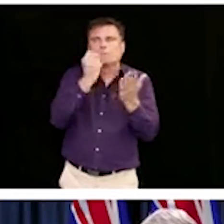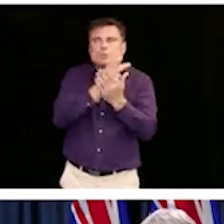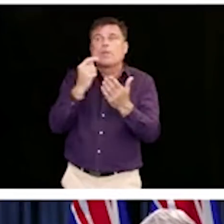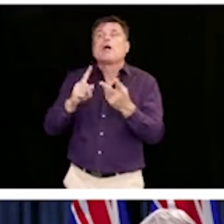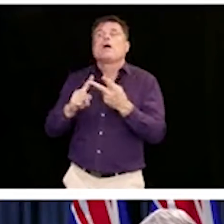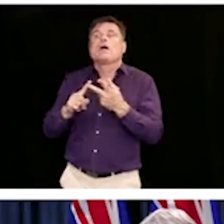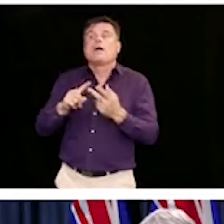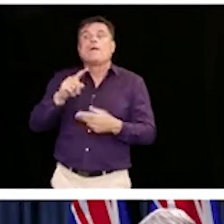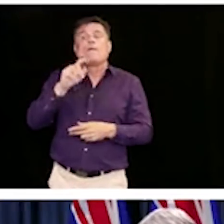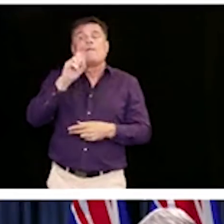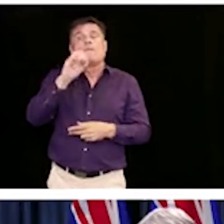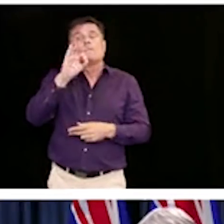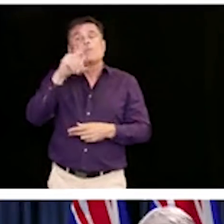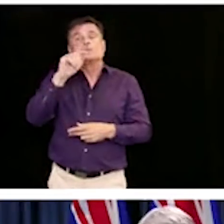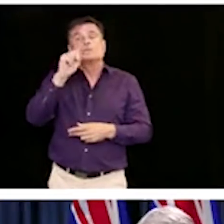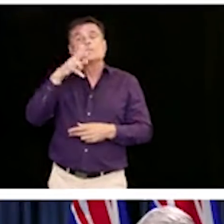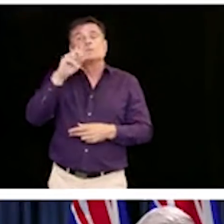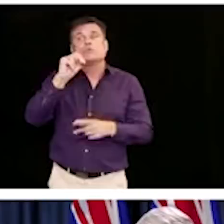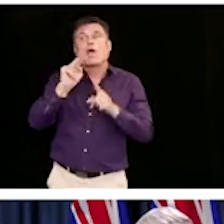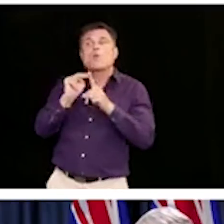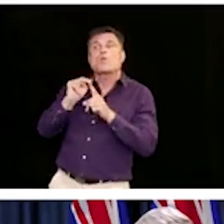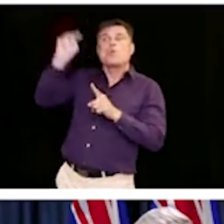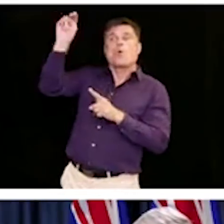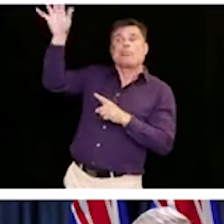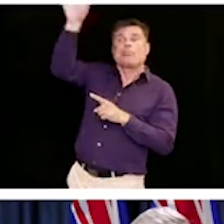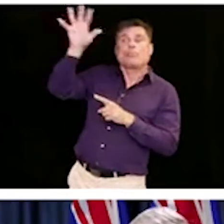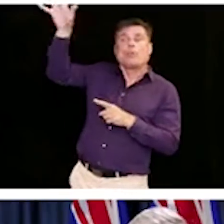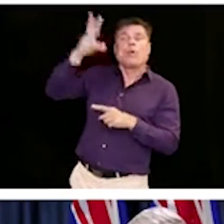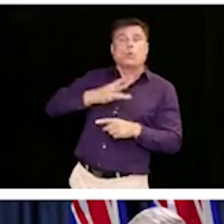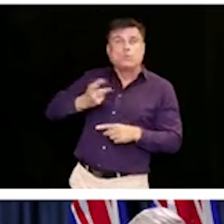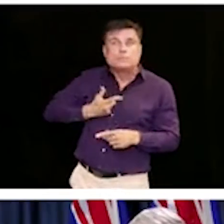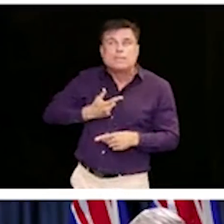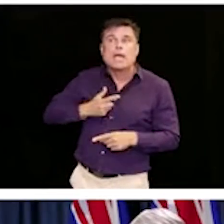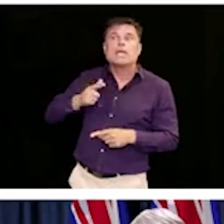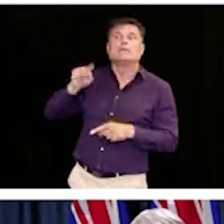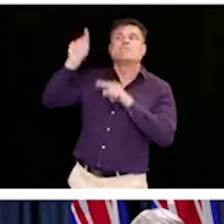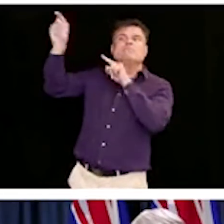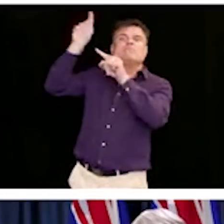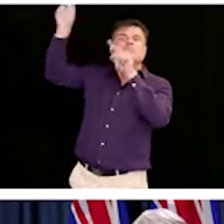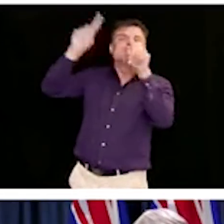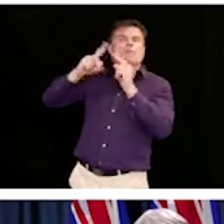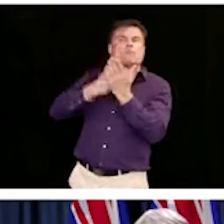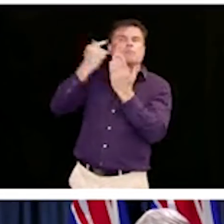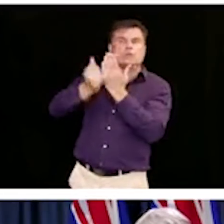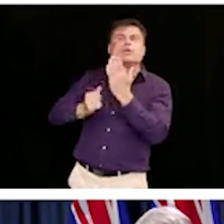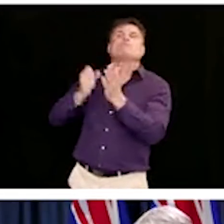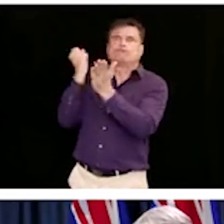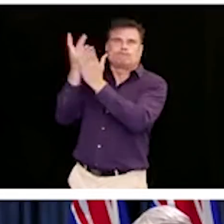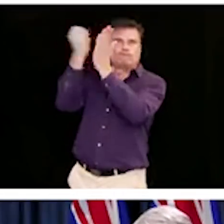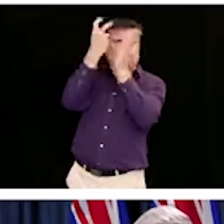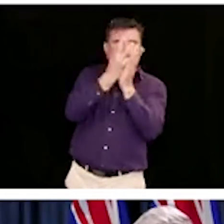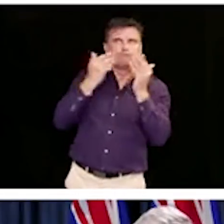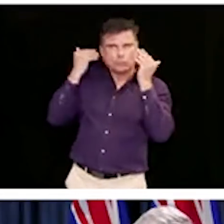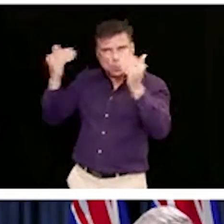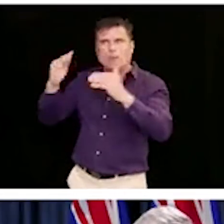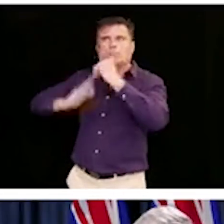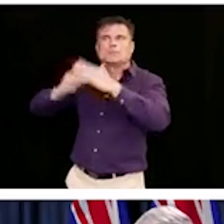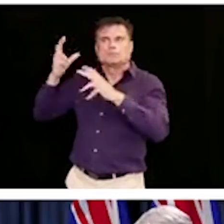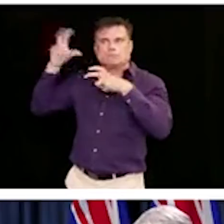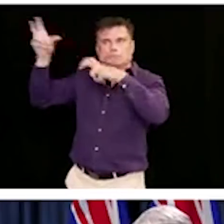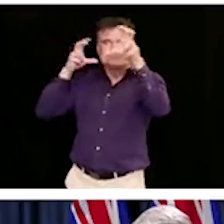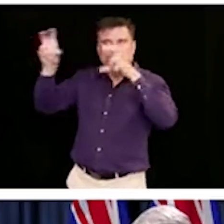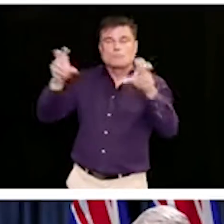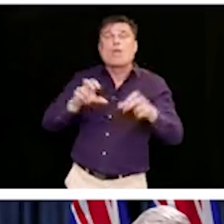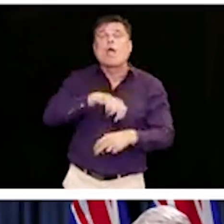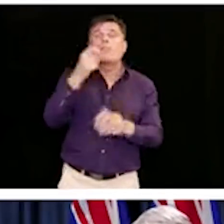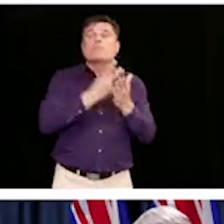James, Caribou Memorial in Williams Lake, and of course the replacement of Mills Memorial in Terrace. There are other projects that are of course